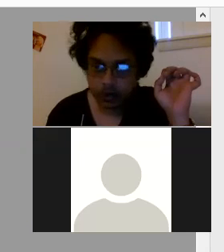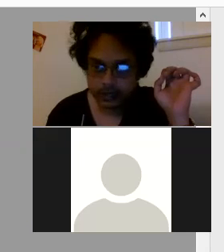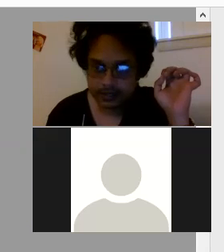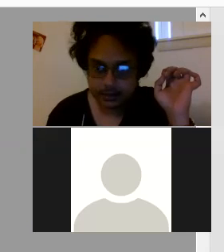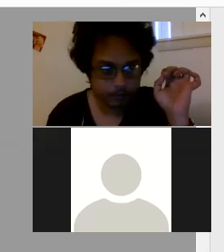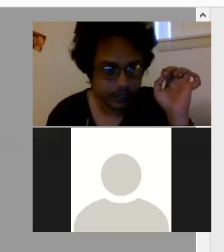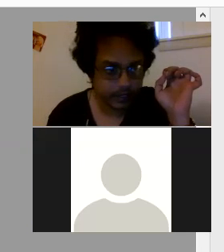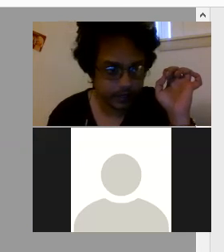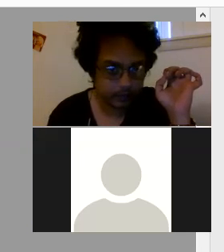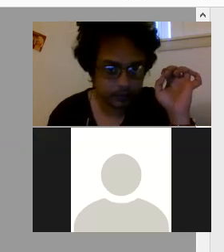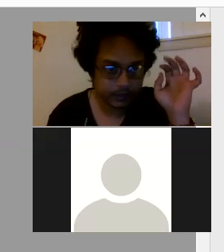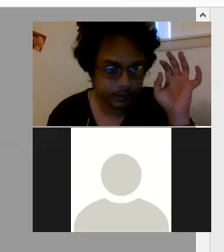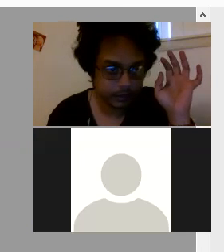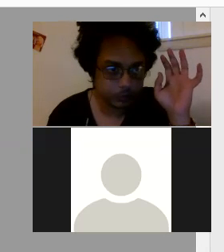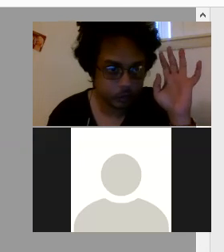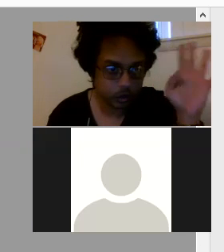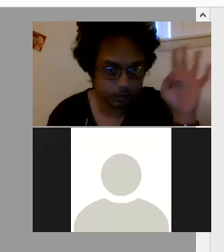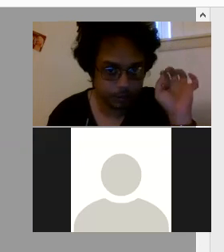I see one yes. Any other?